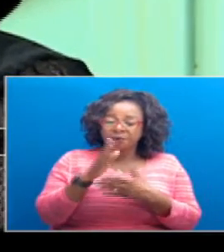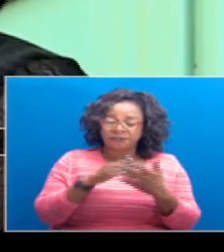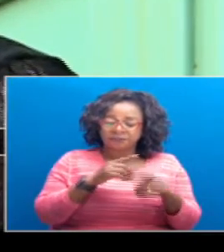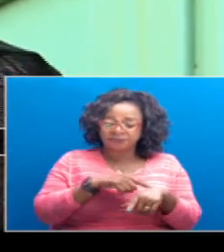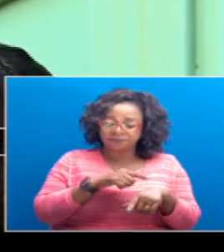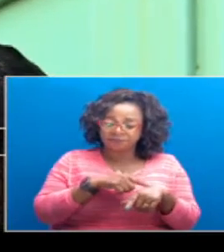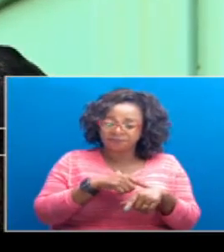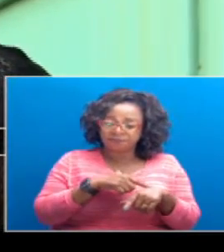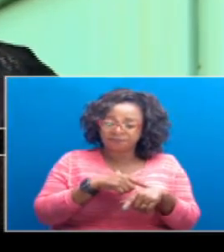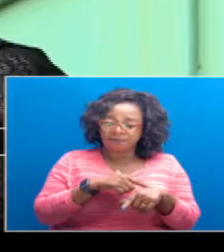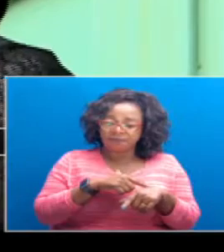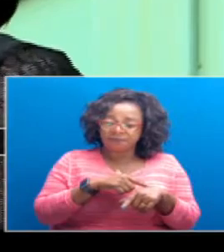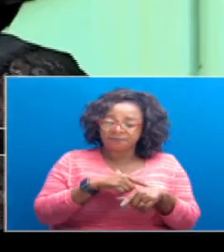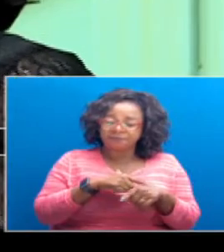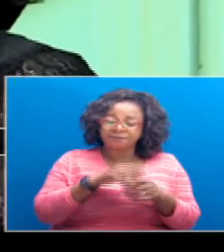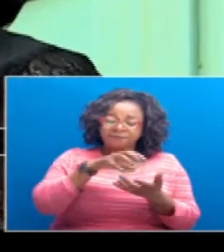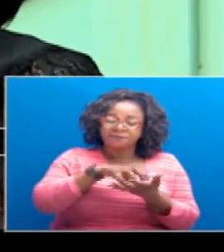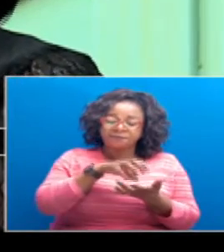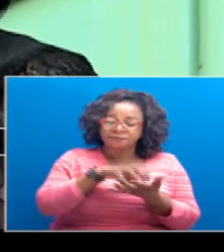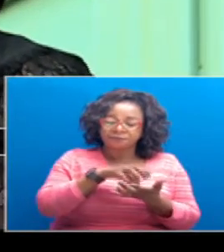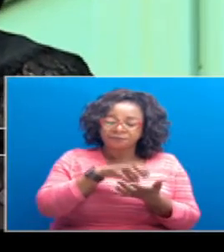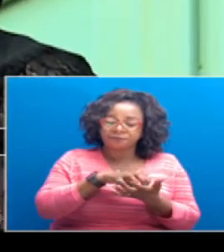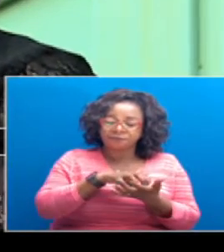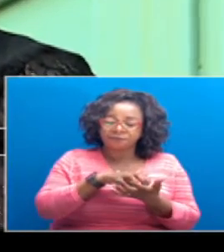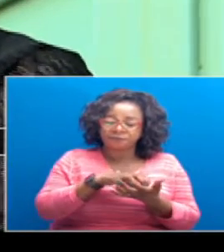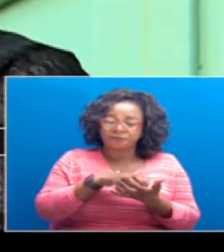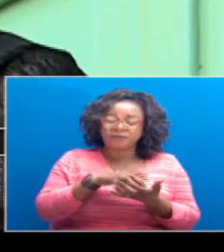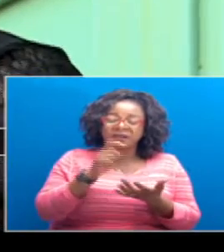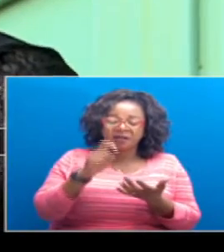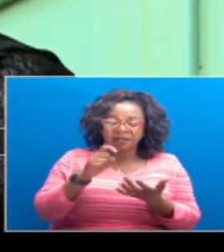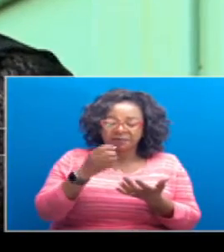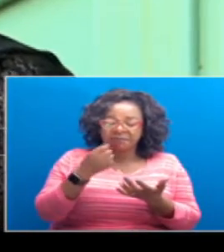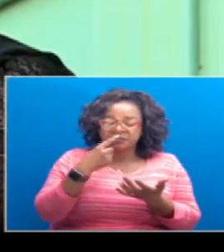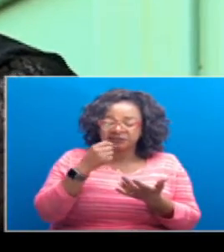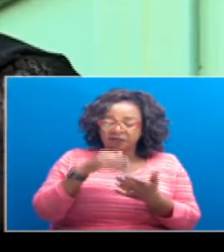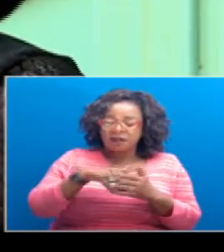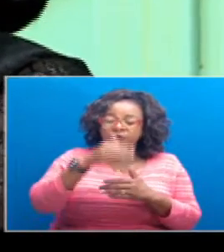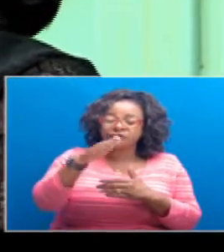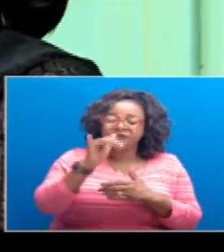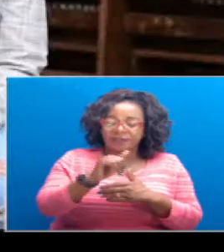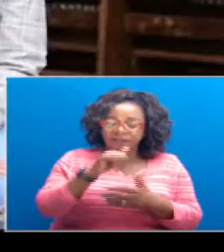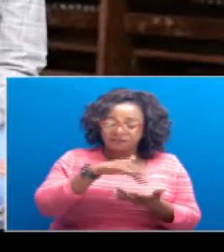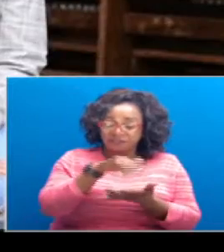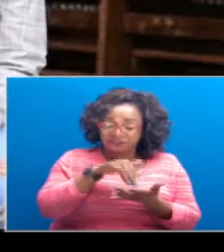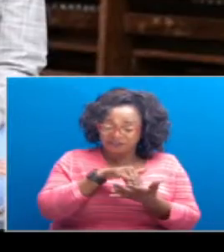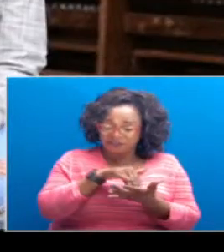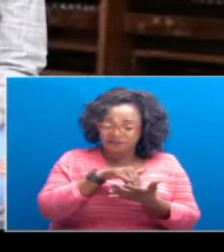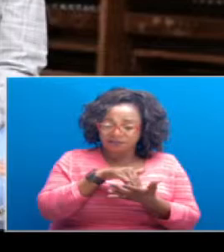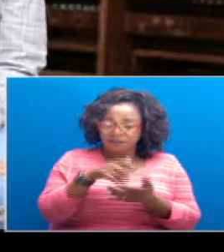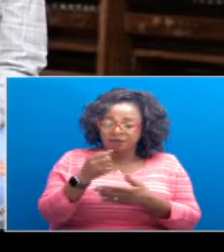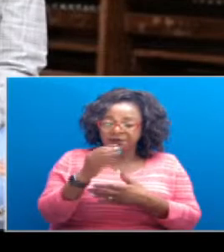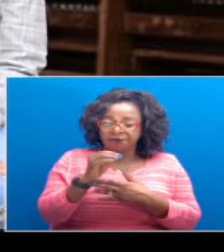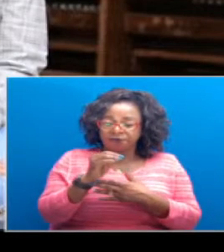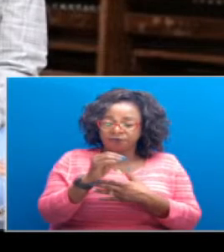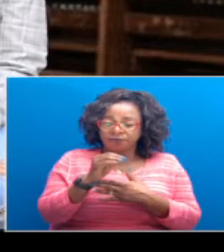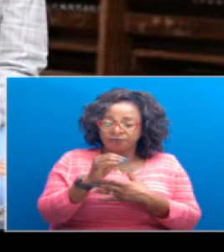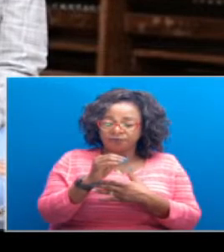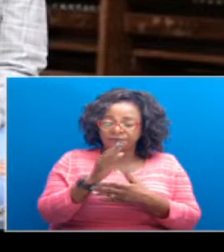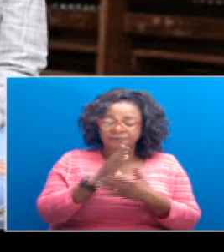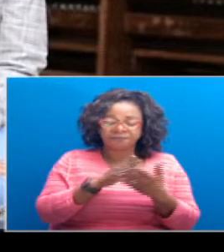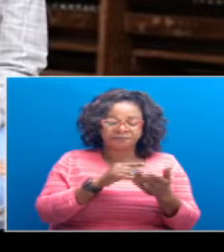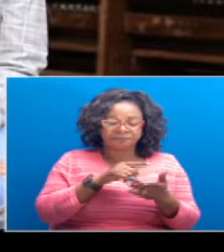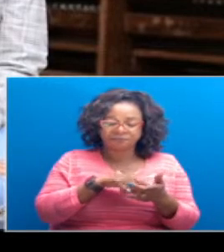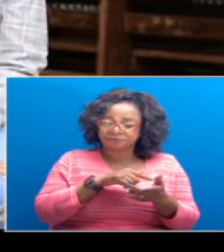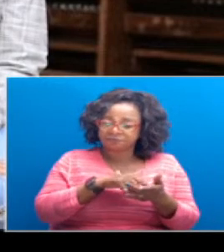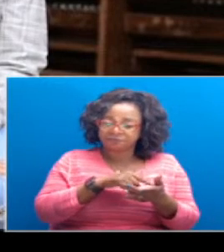sometimes patients' conditions may warrant medicines outside that list. And so sometimes they